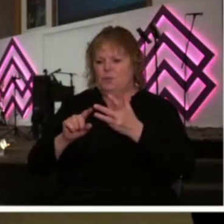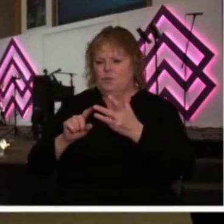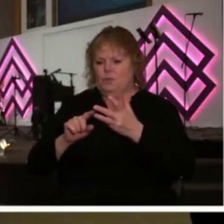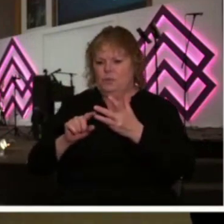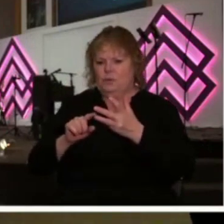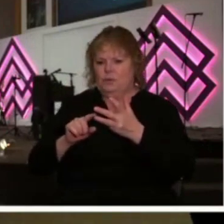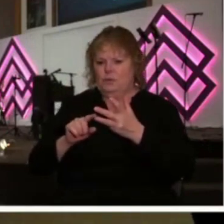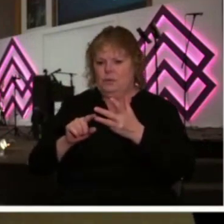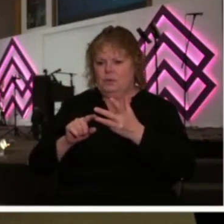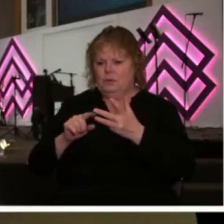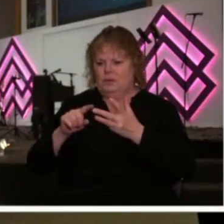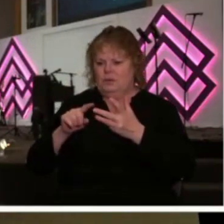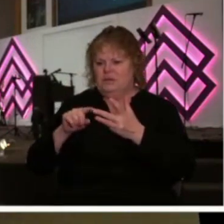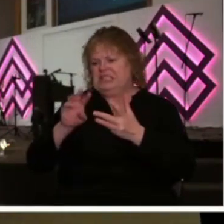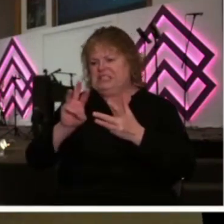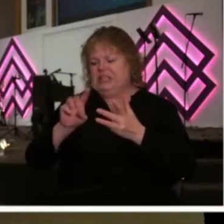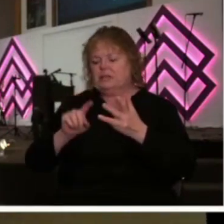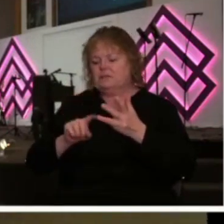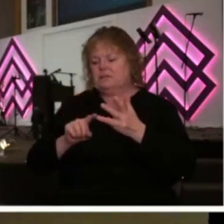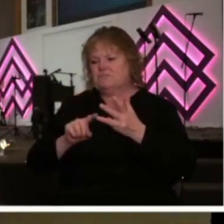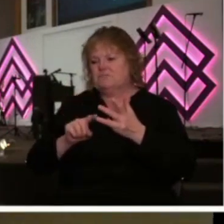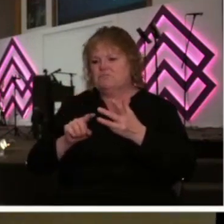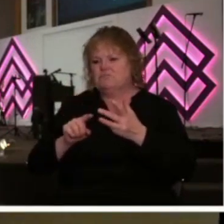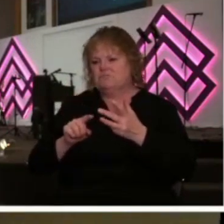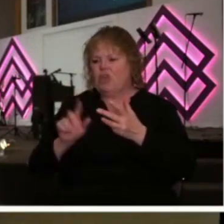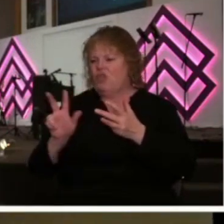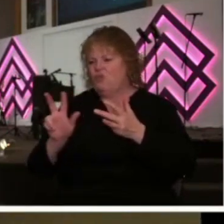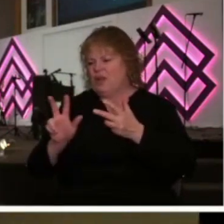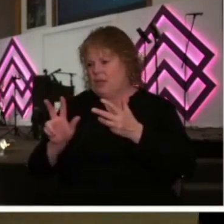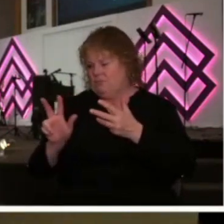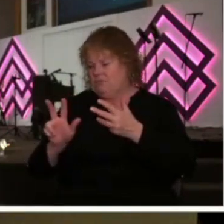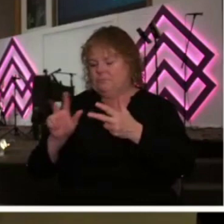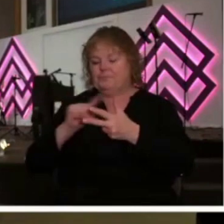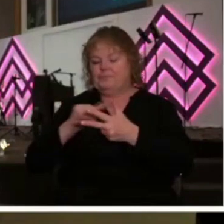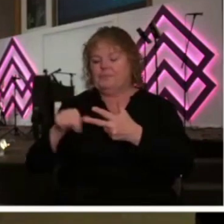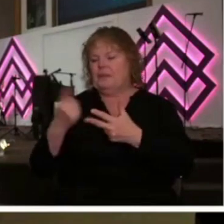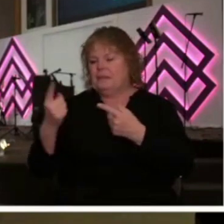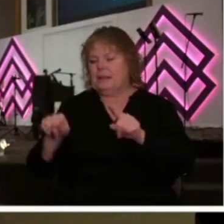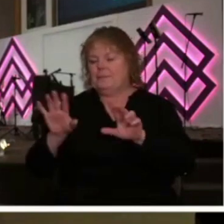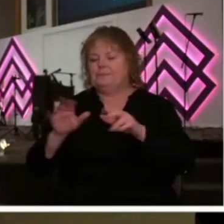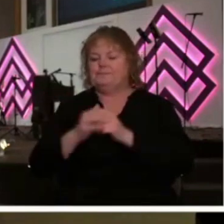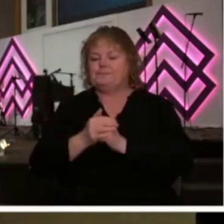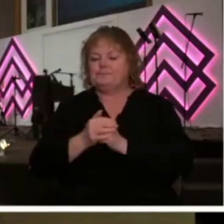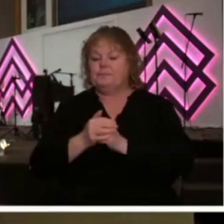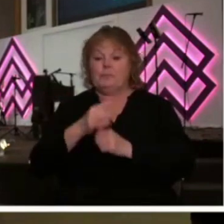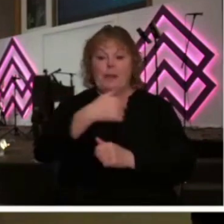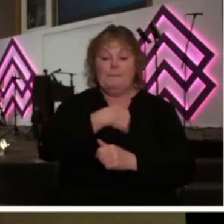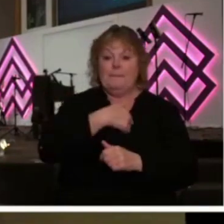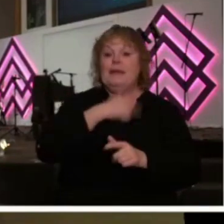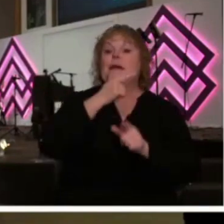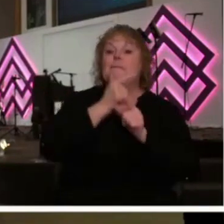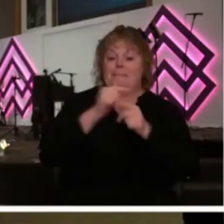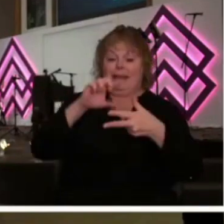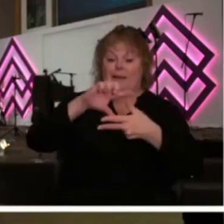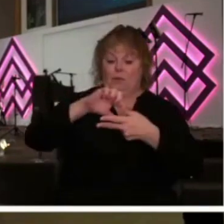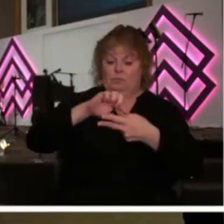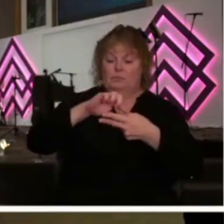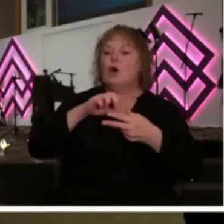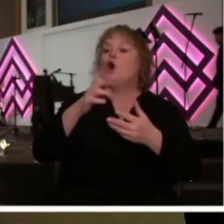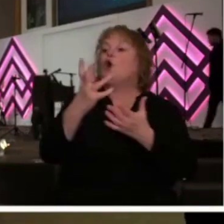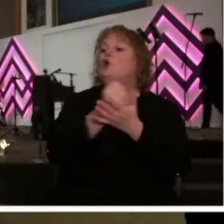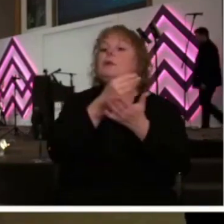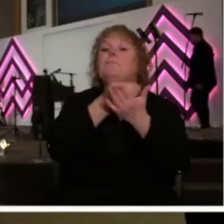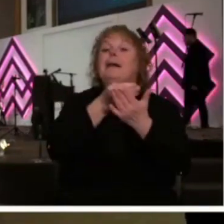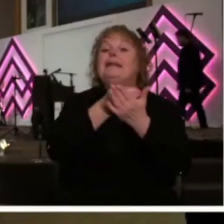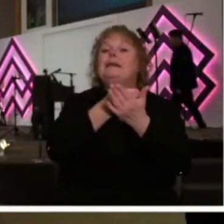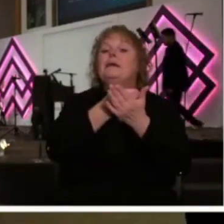probably 6 or so, and my youngest sister, Jen, was 3 when Joy and I had earned enough money in our allowance that we